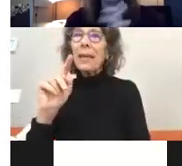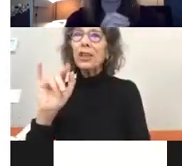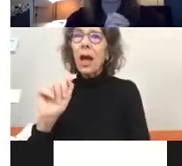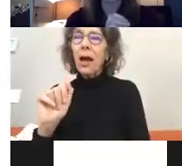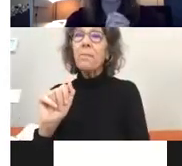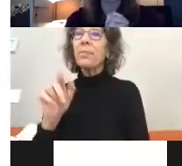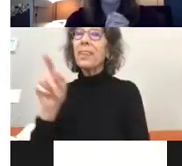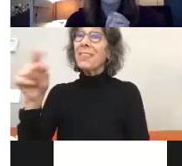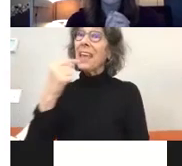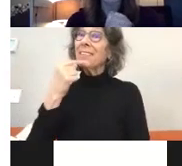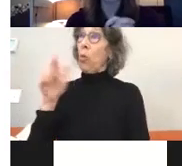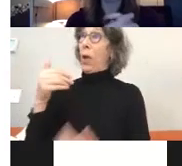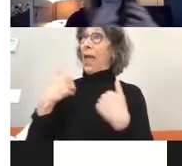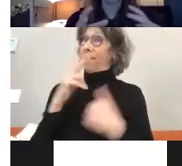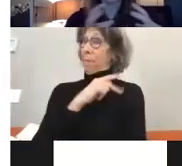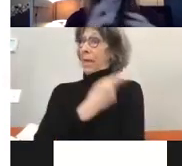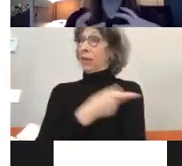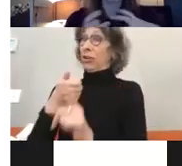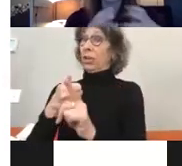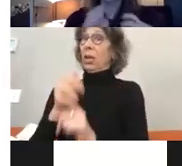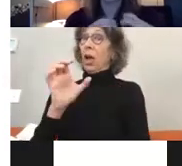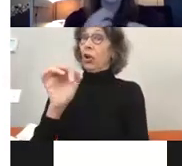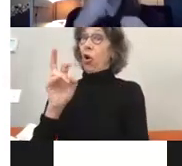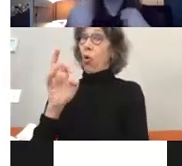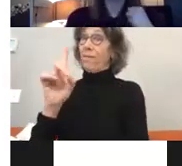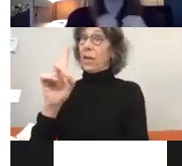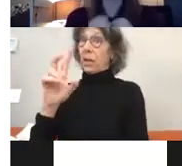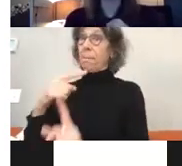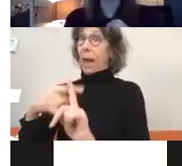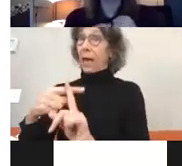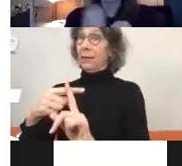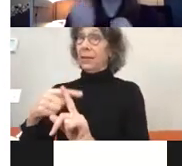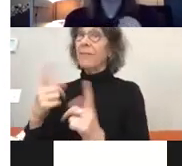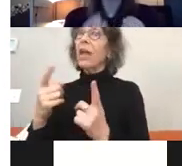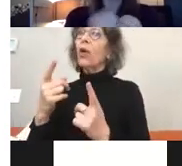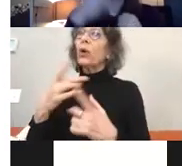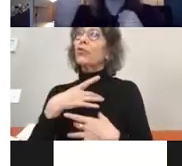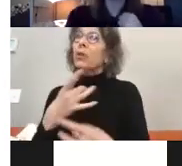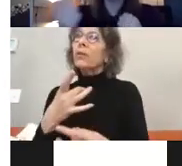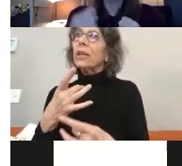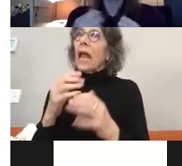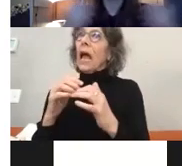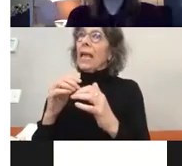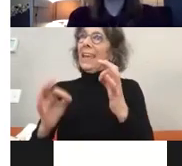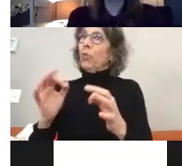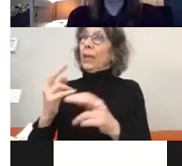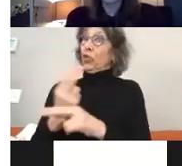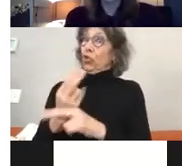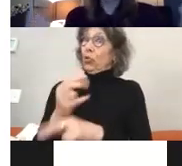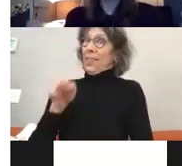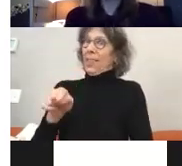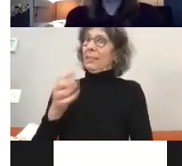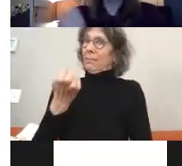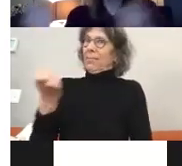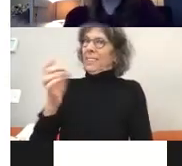COVID positive patient, and we are really interested in whether we can use the device to attend to the patient, because the nurses